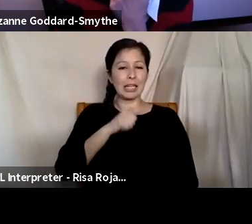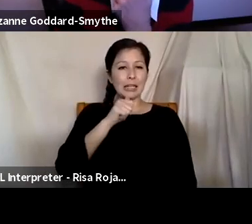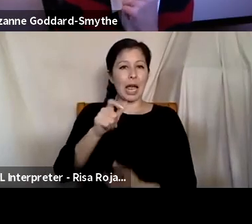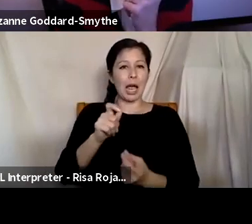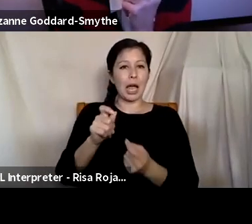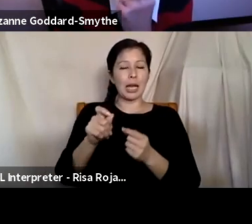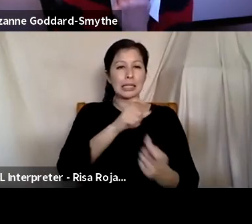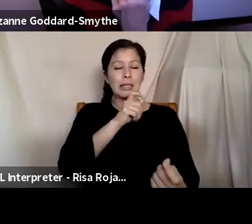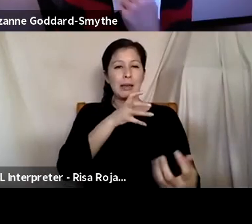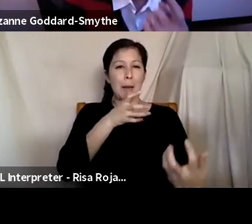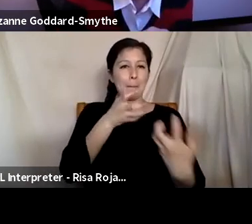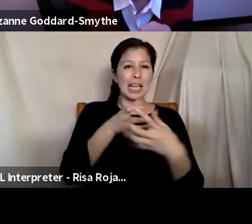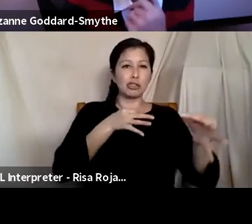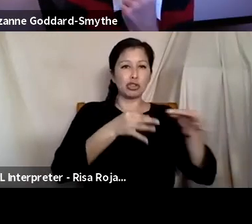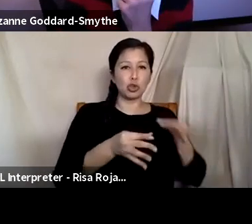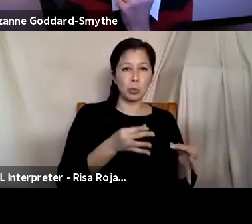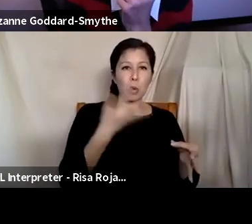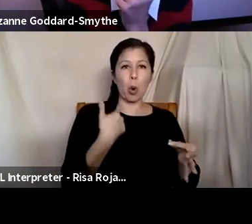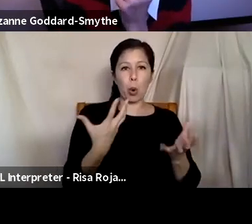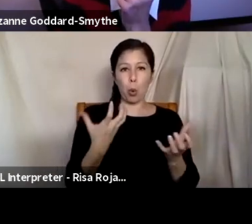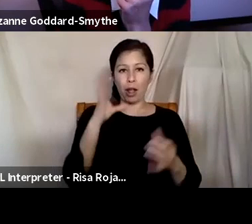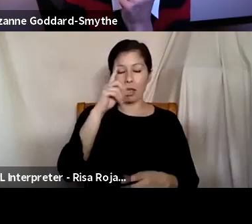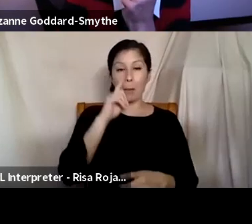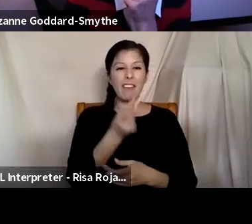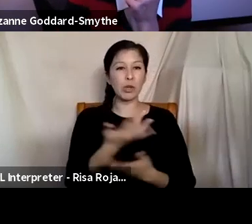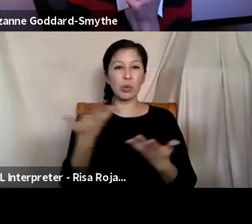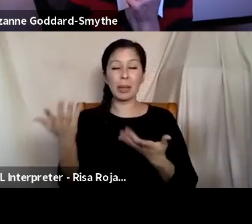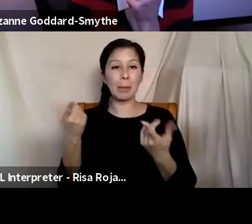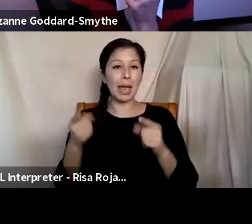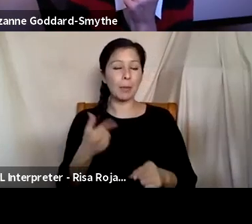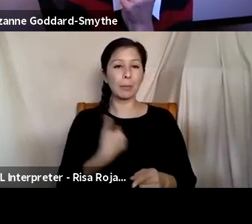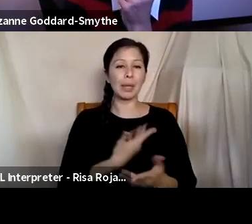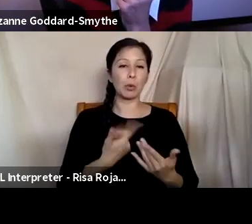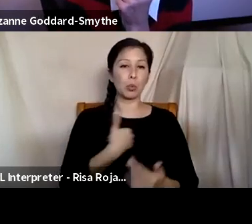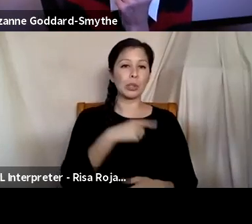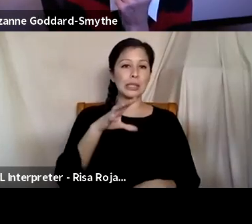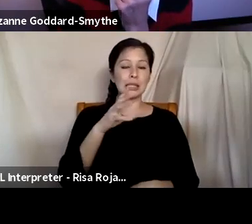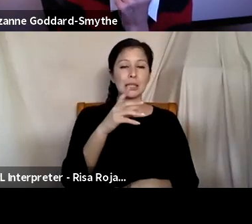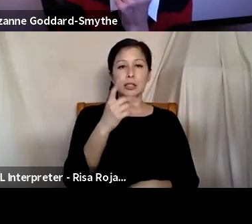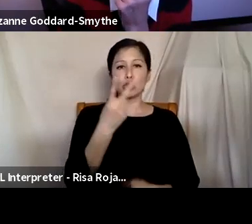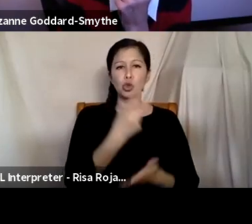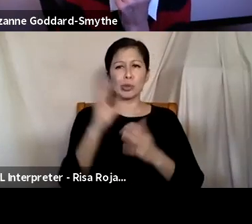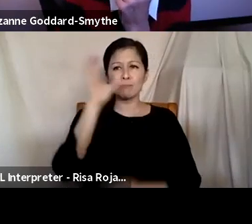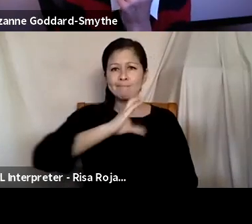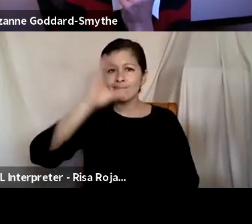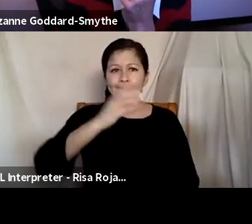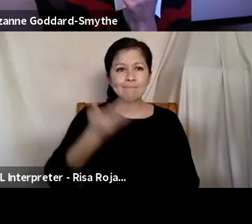exactly the description which we had in the breakdown, but a few things could have happened. We might have done a couple of weeks of casting,